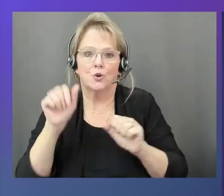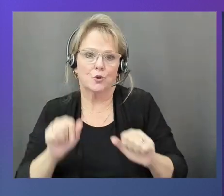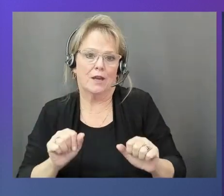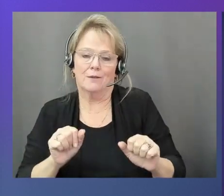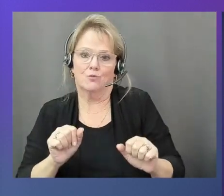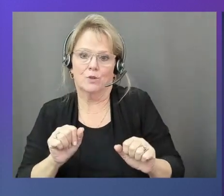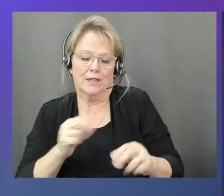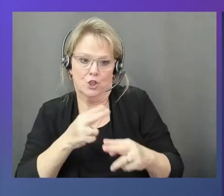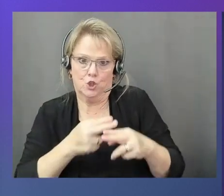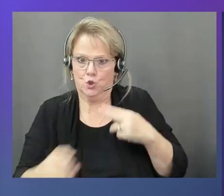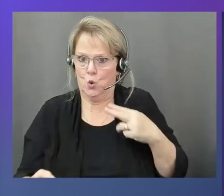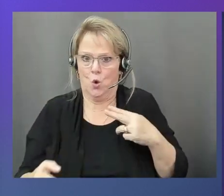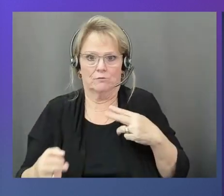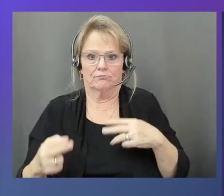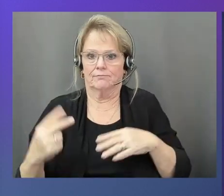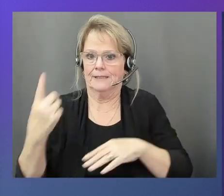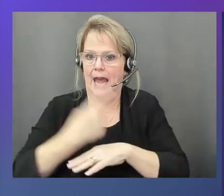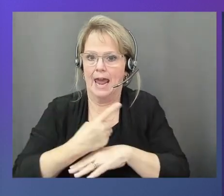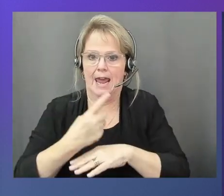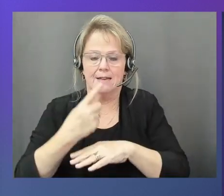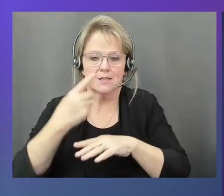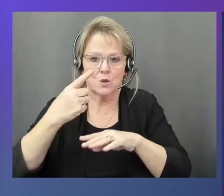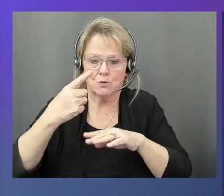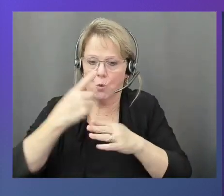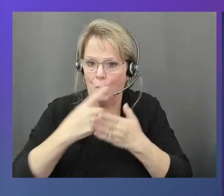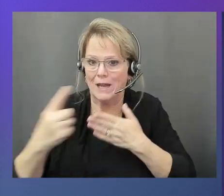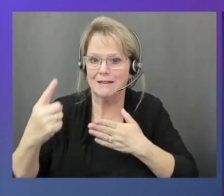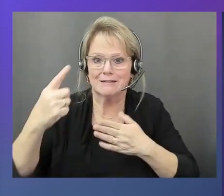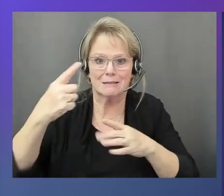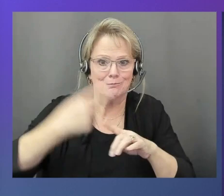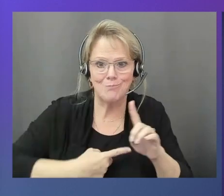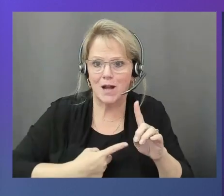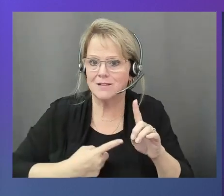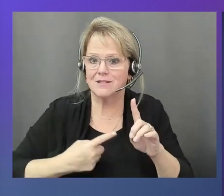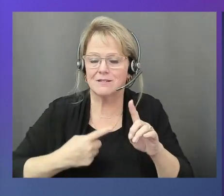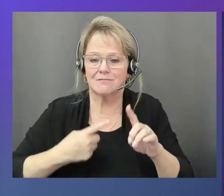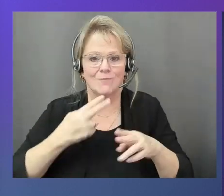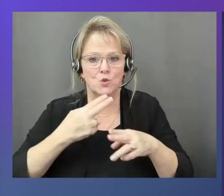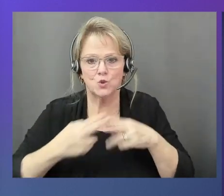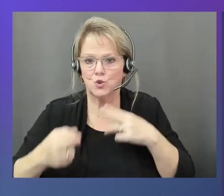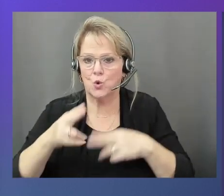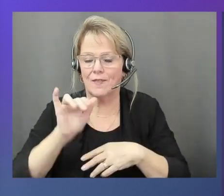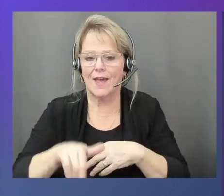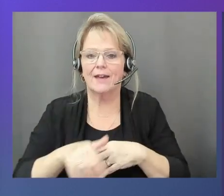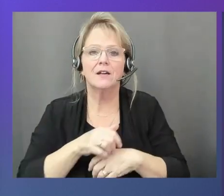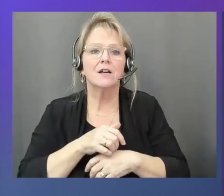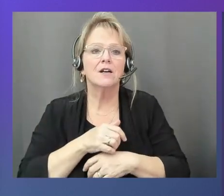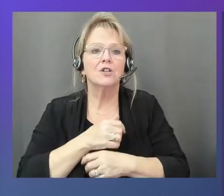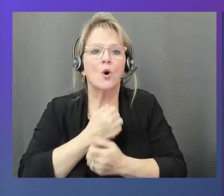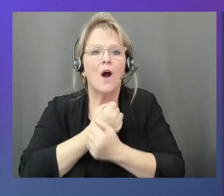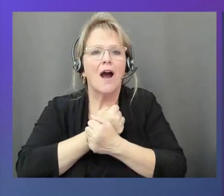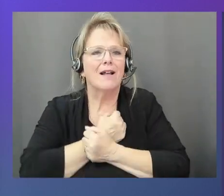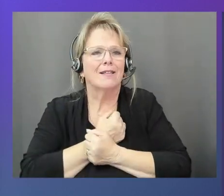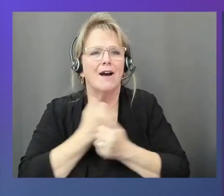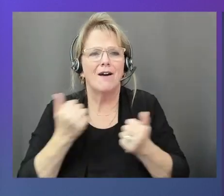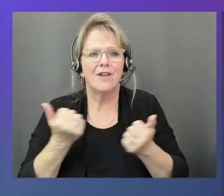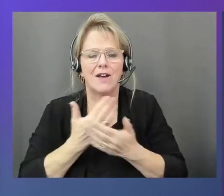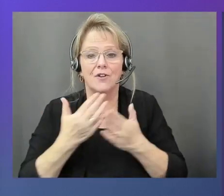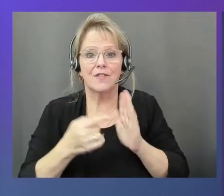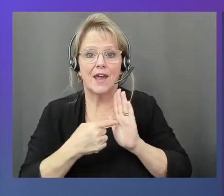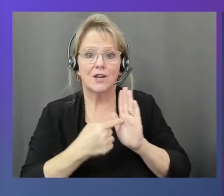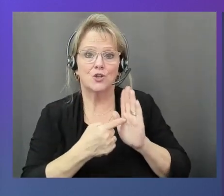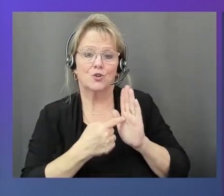of prep time. Yeah, absolutely. So, Rich, I loved everything you showed, and I just want